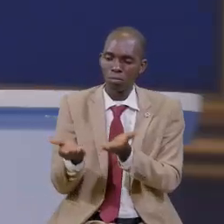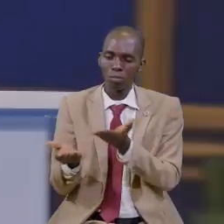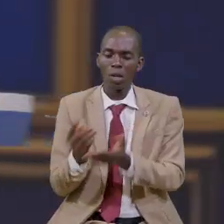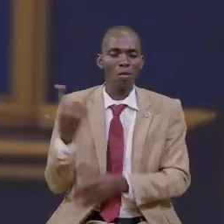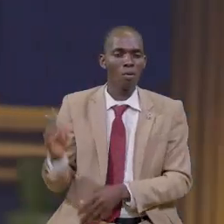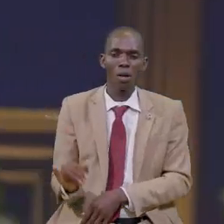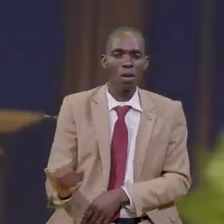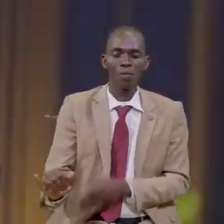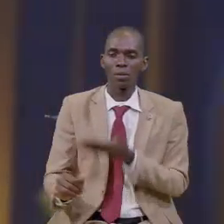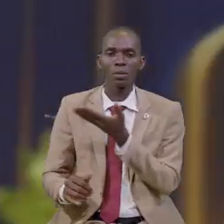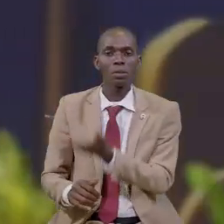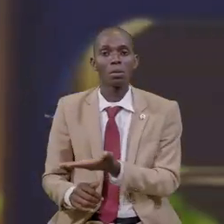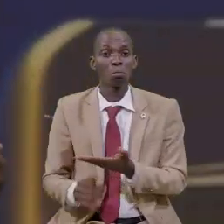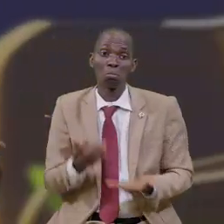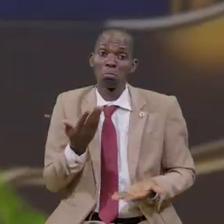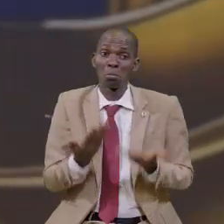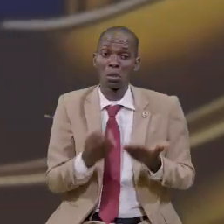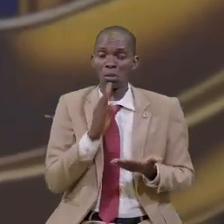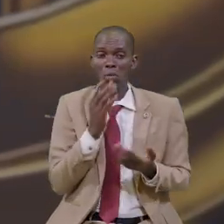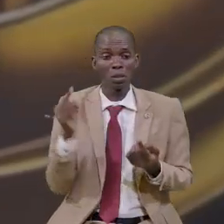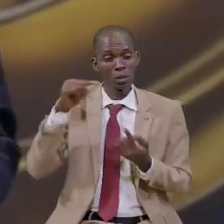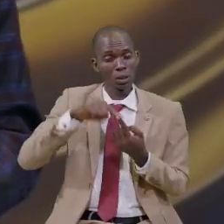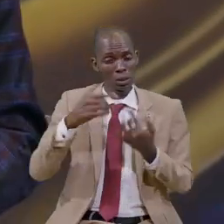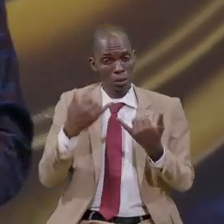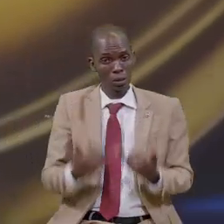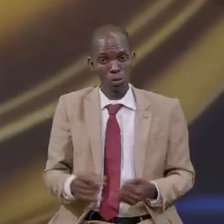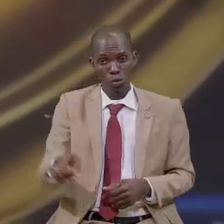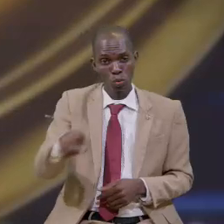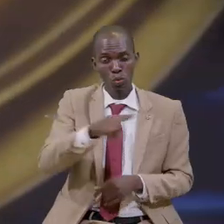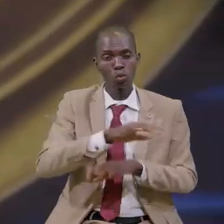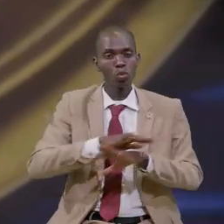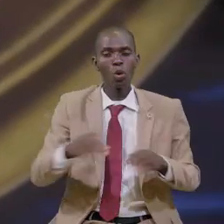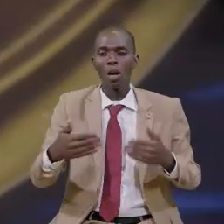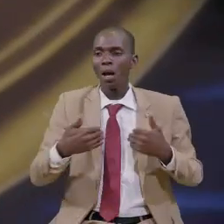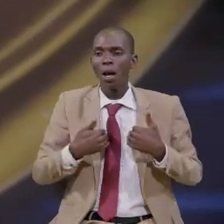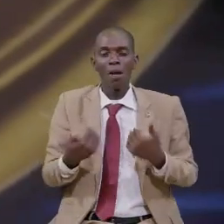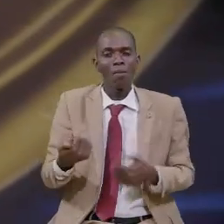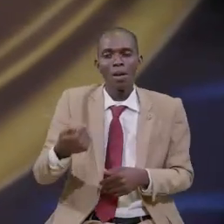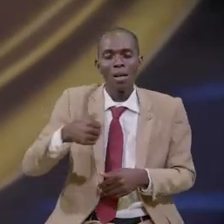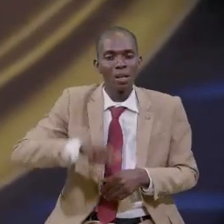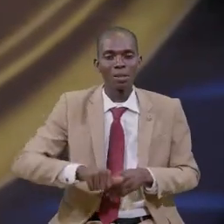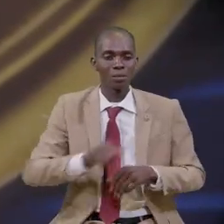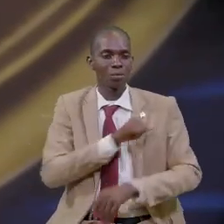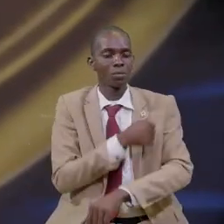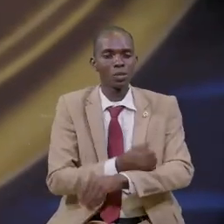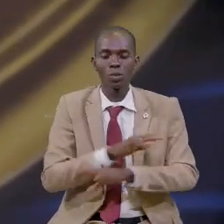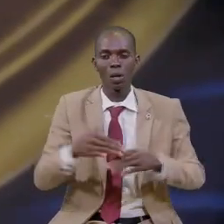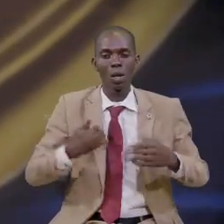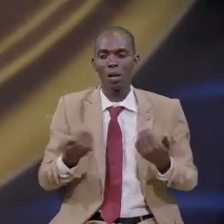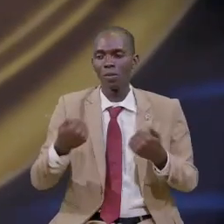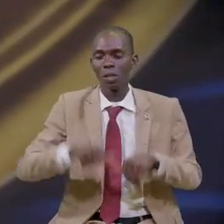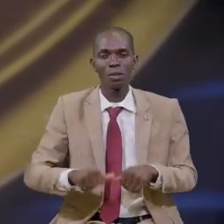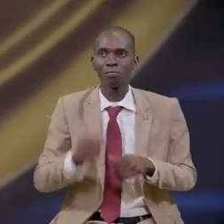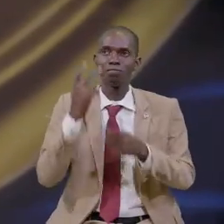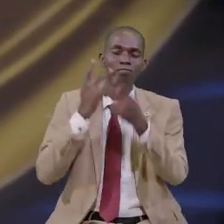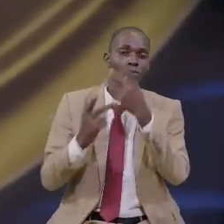up till now, you don't have any voice. Now you are going to have a voice. Amen.